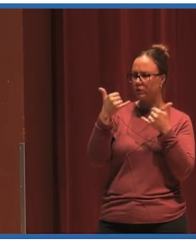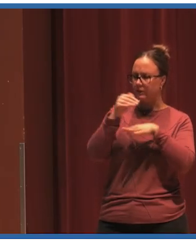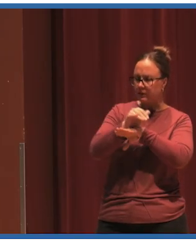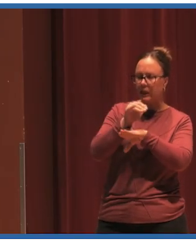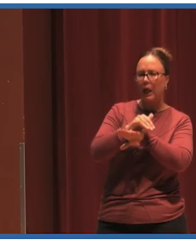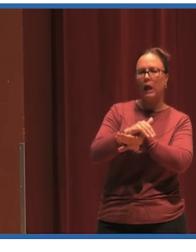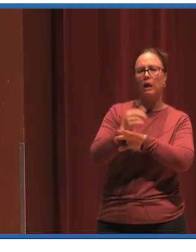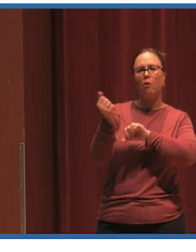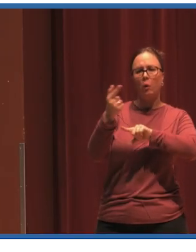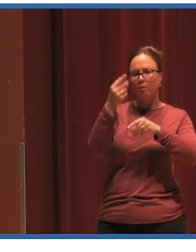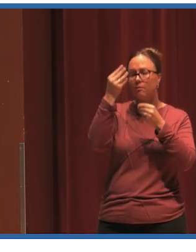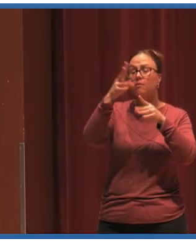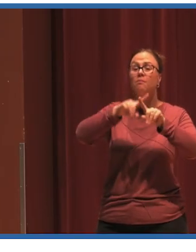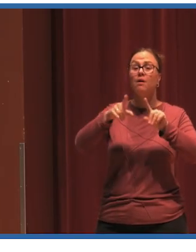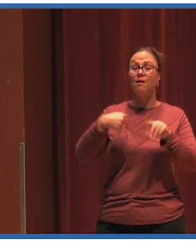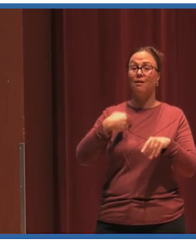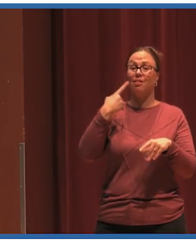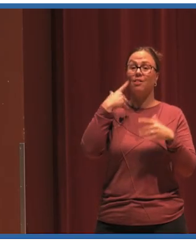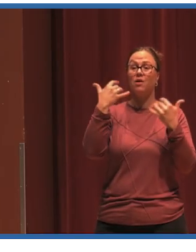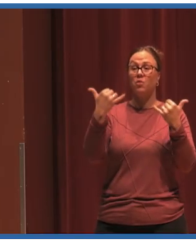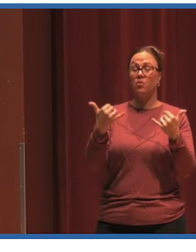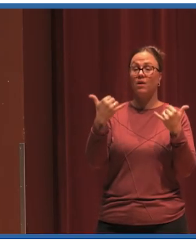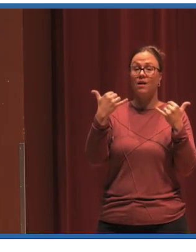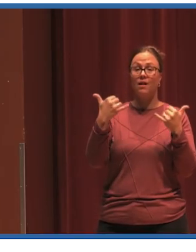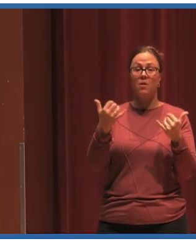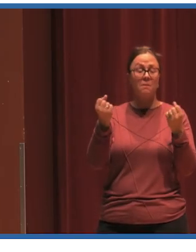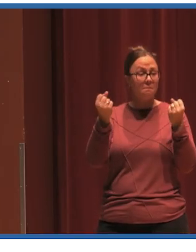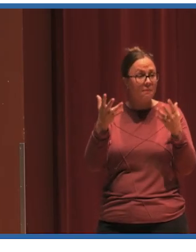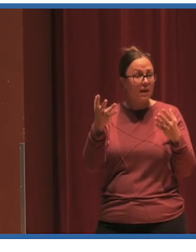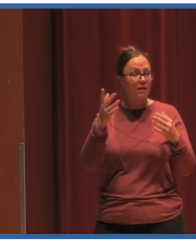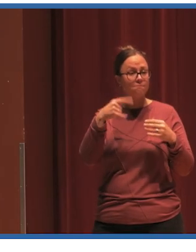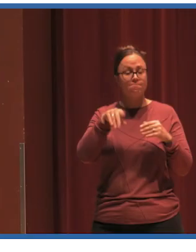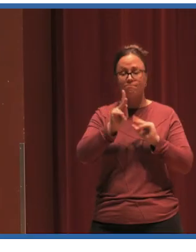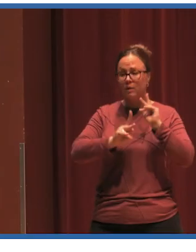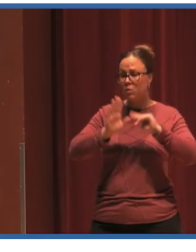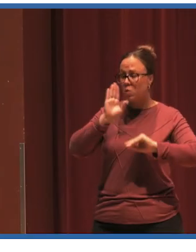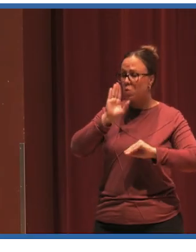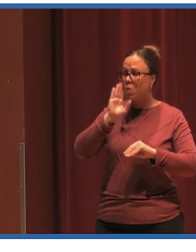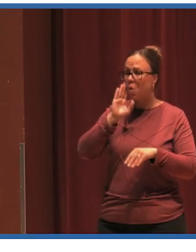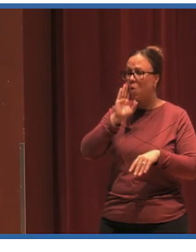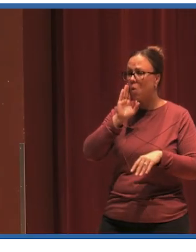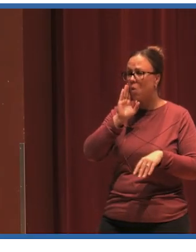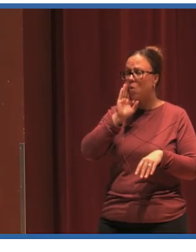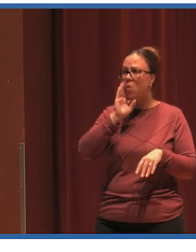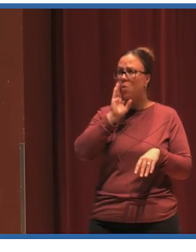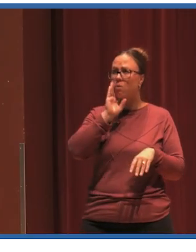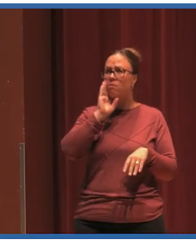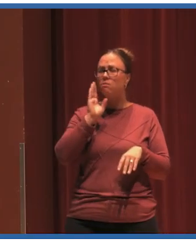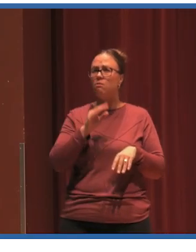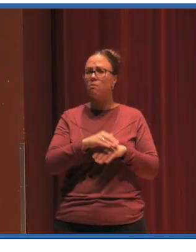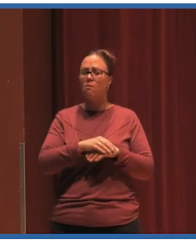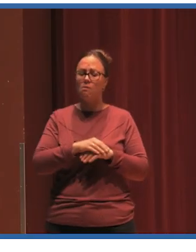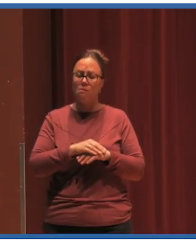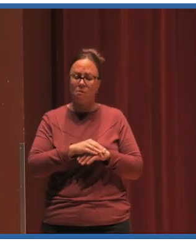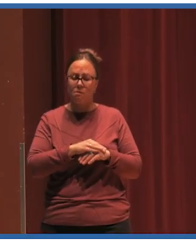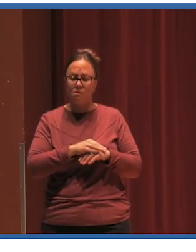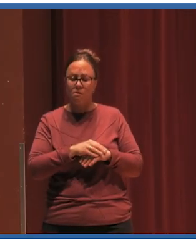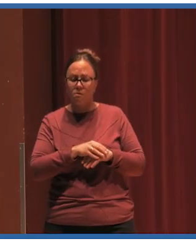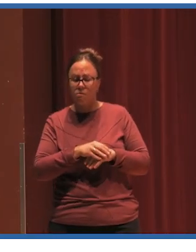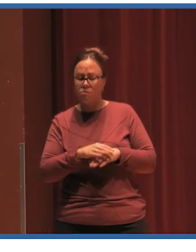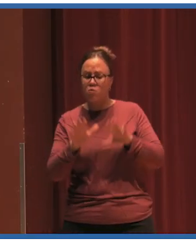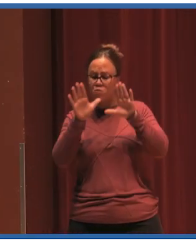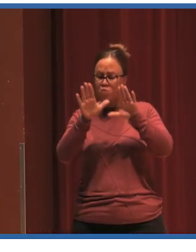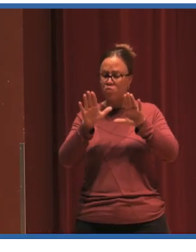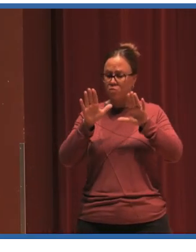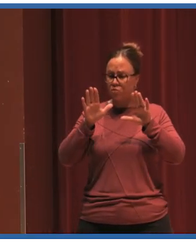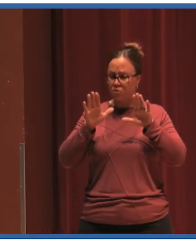had. But I think right now, letting people know that great strides have been made in cancer research and